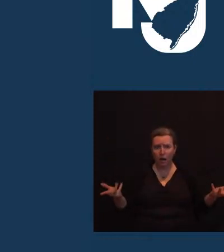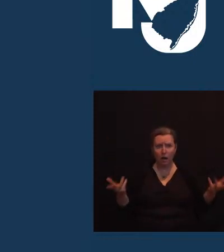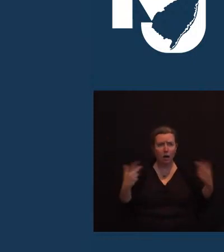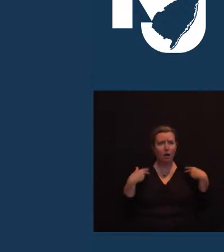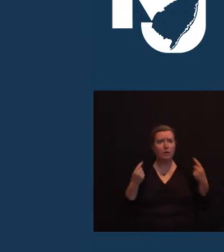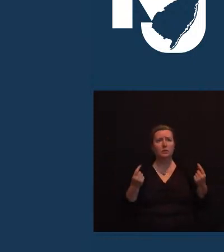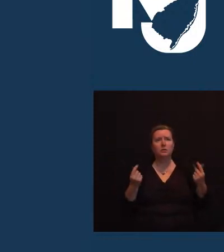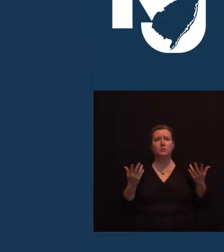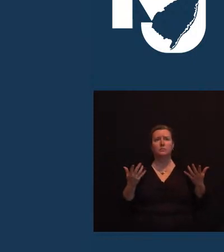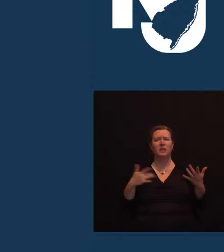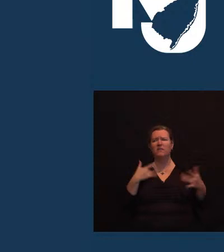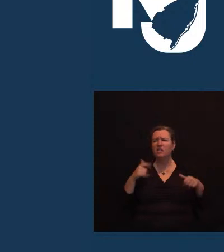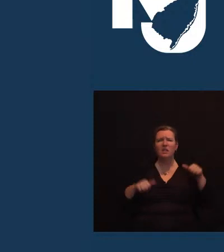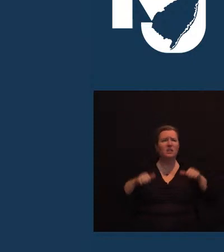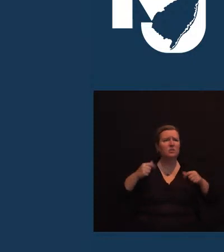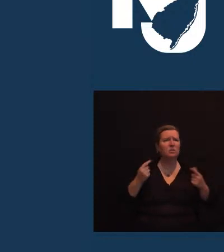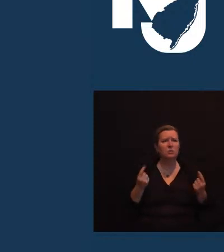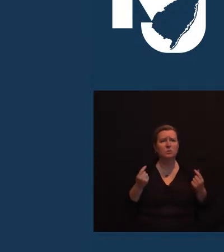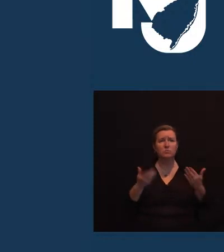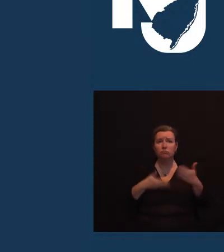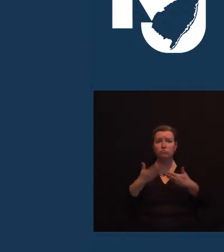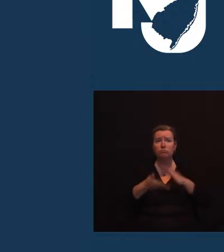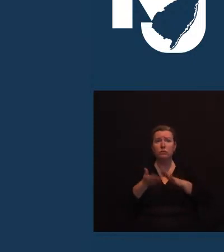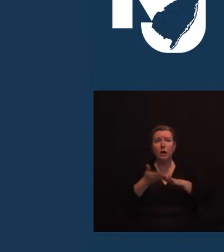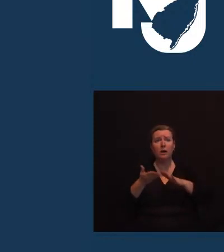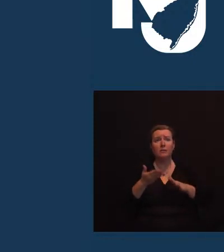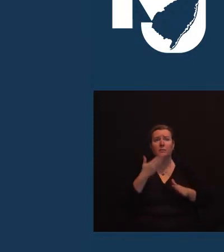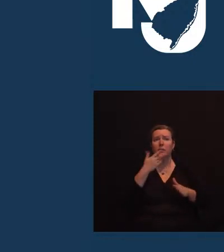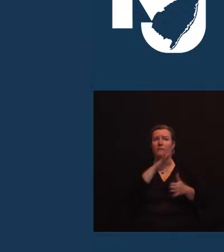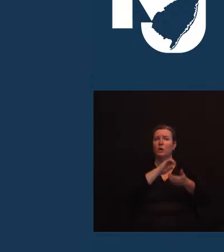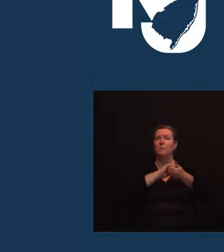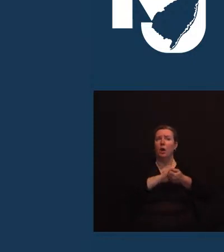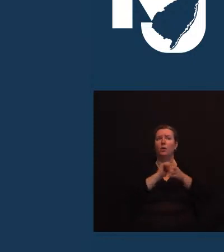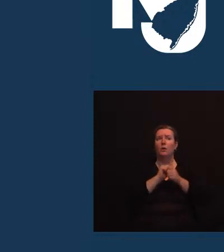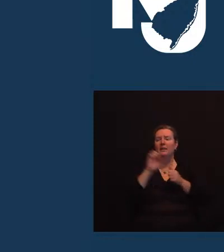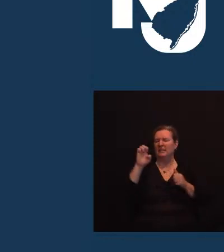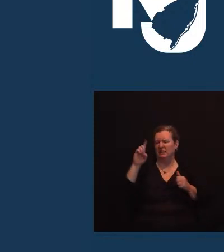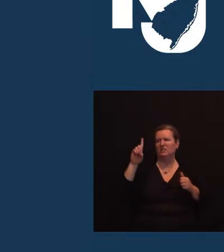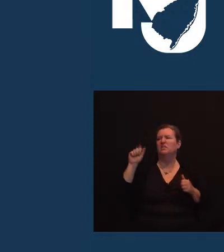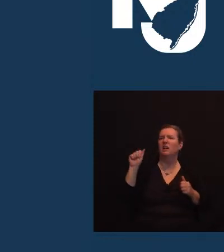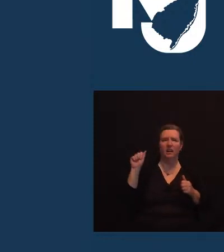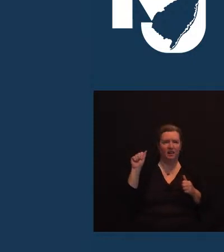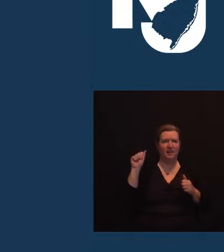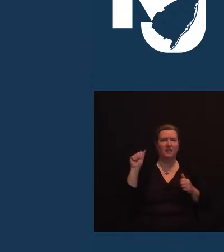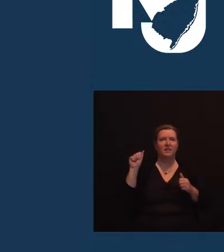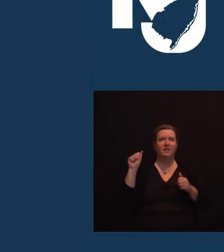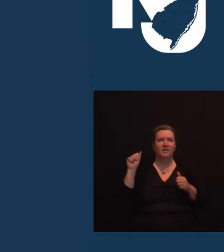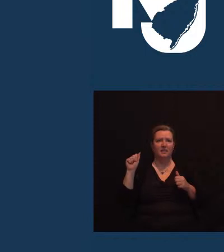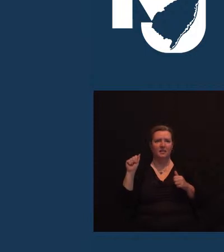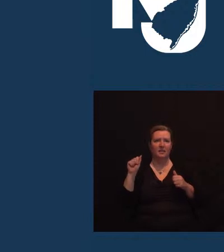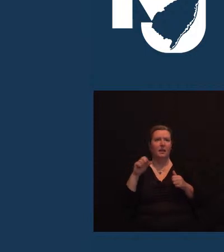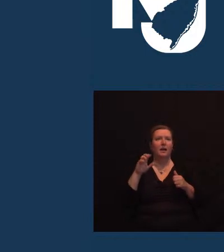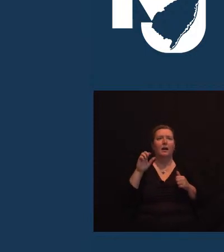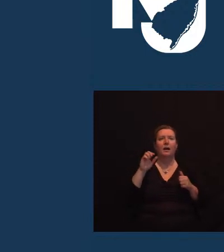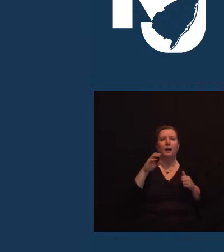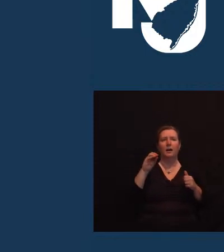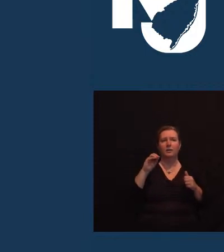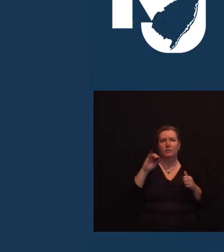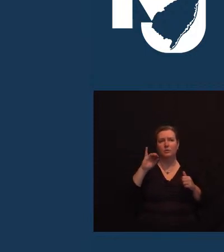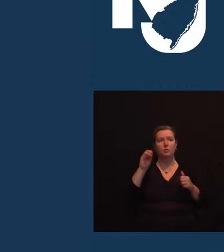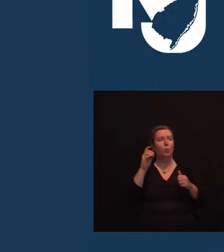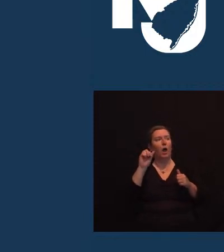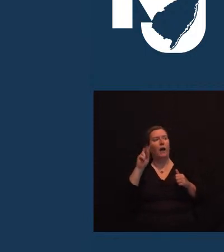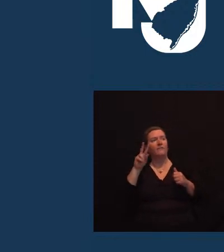in doubt, but thanks to the partnership of the EDA, Carmela and her managing director, Joanne Venter on the